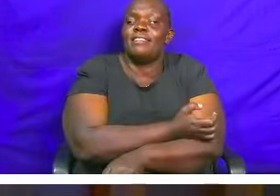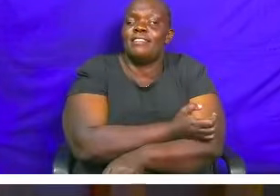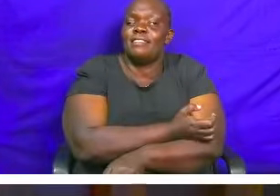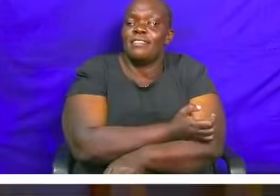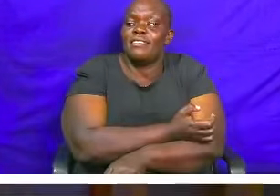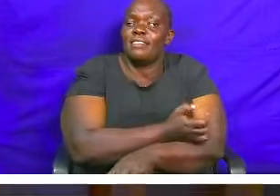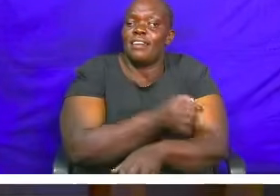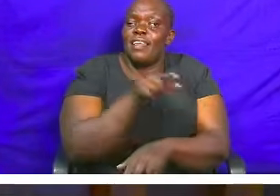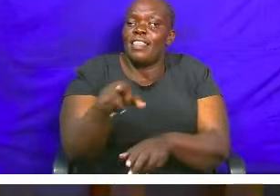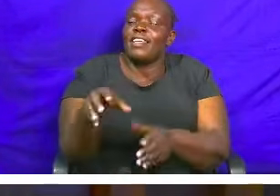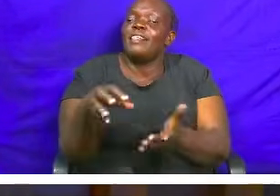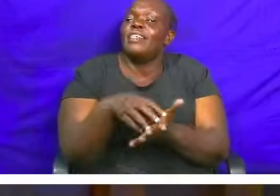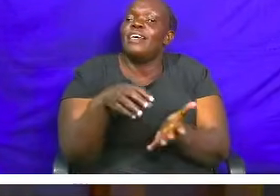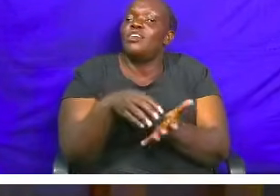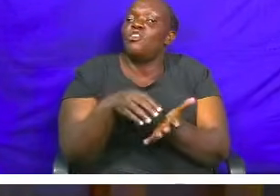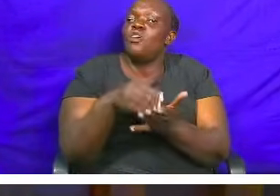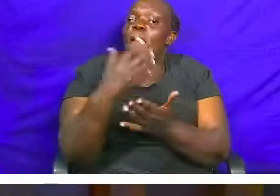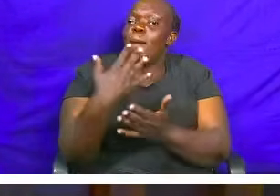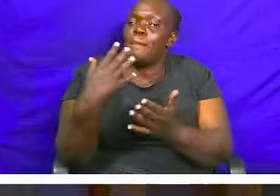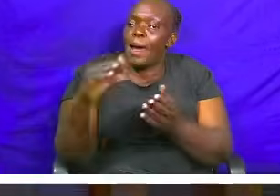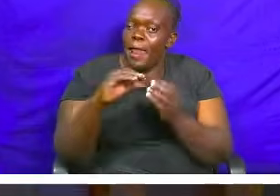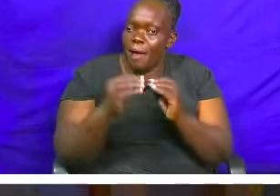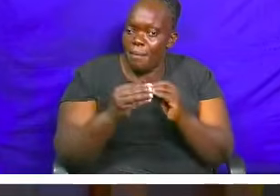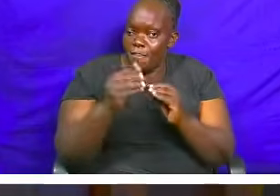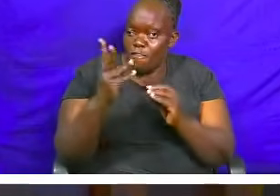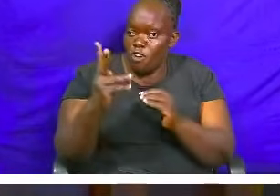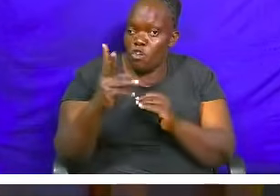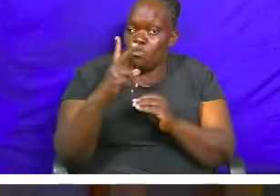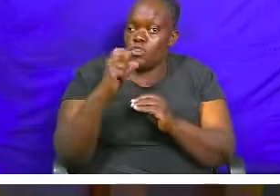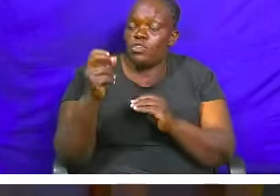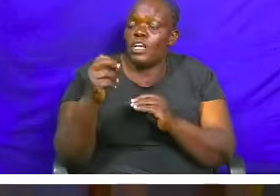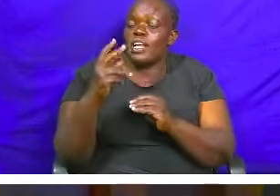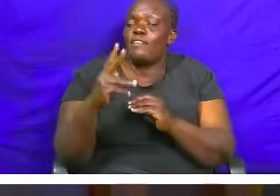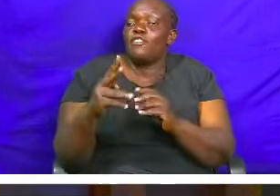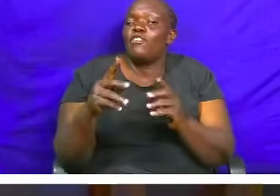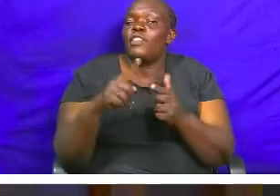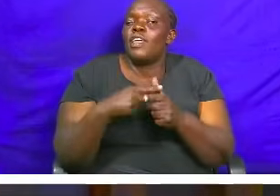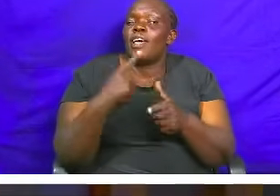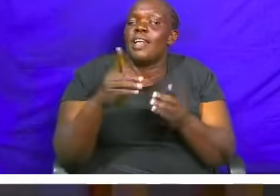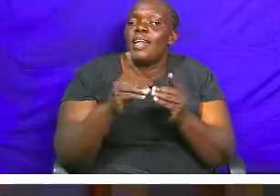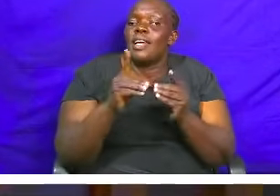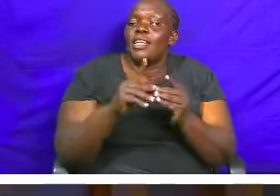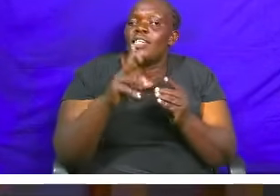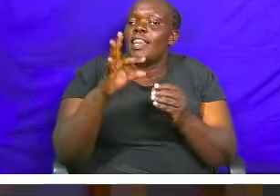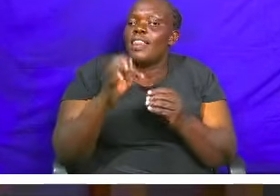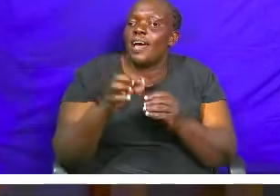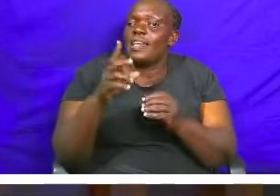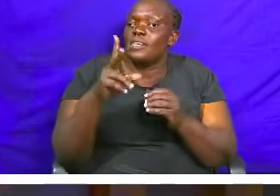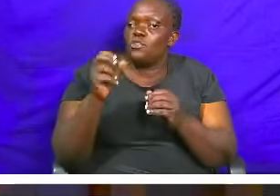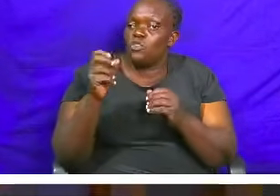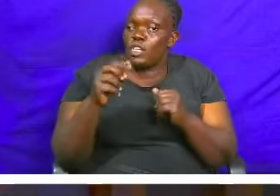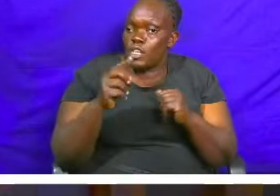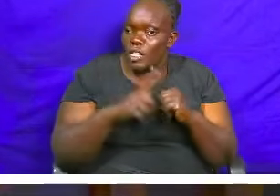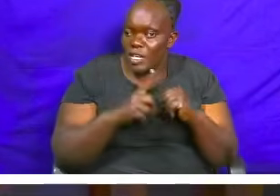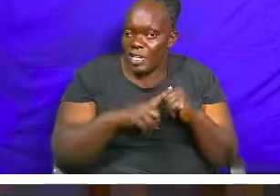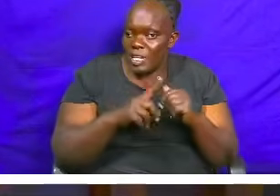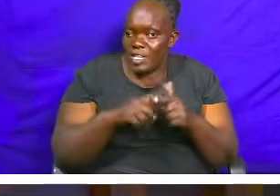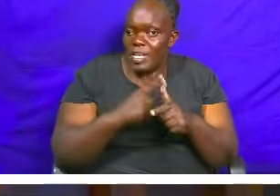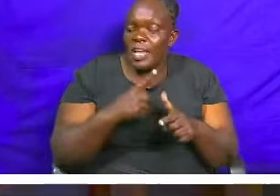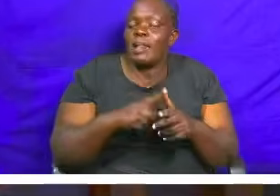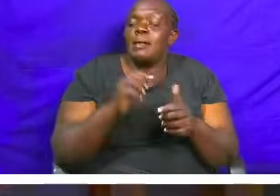that session paper number 4 of 2004. So by 30th December 2006, it was assented into law,